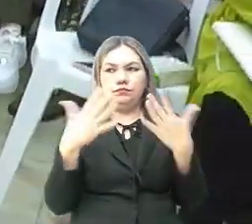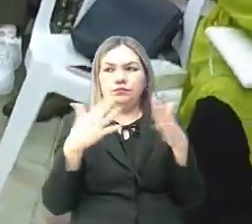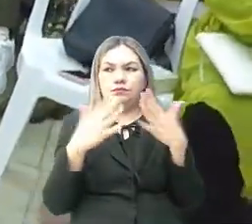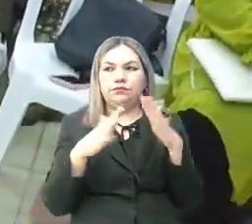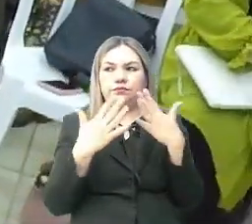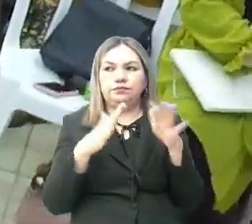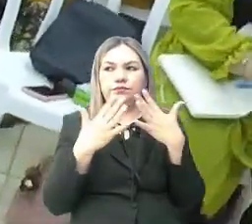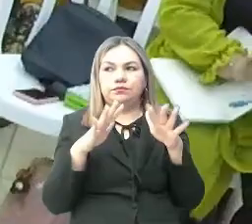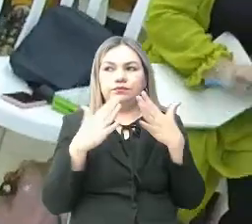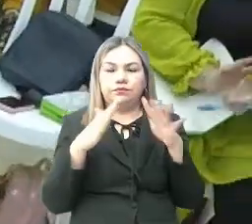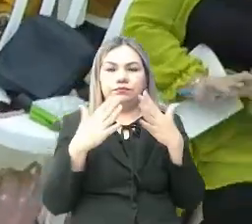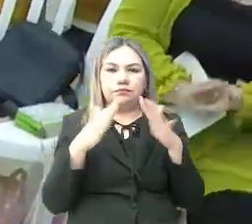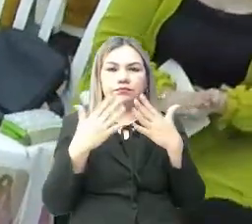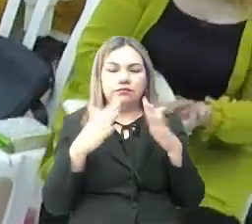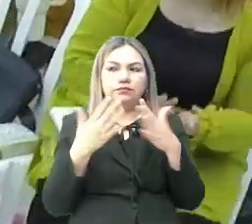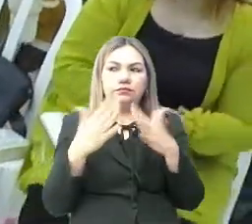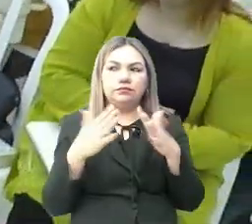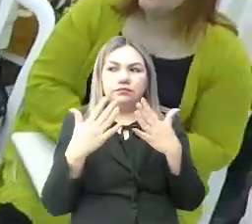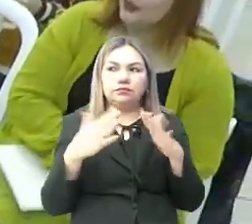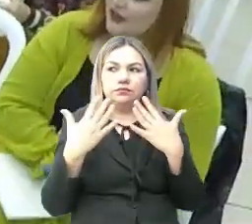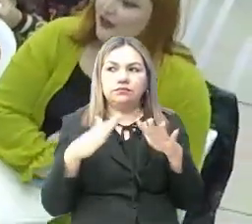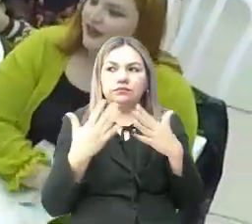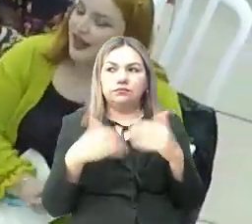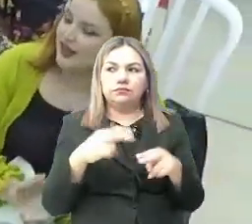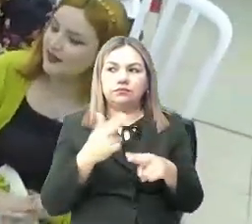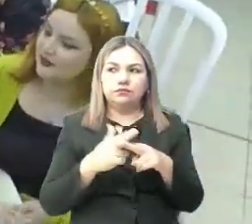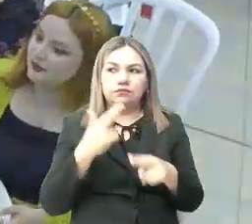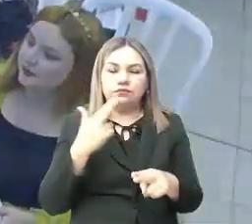at you. To his name.